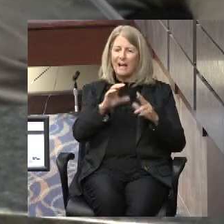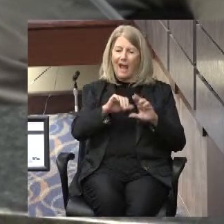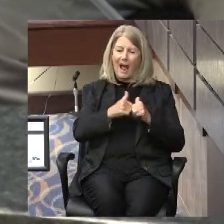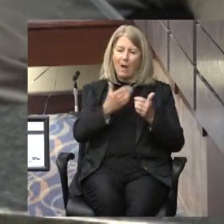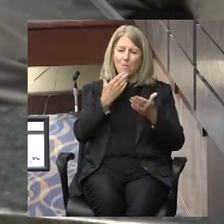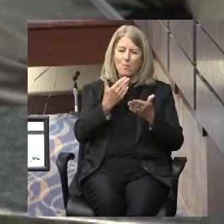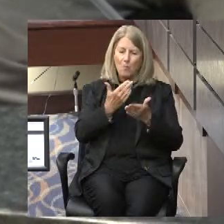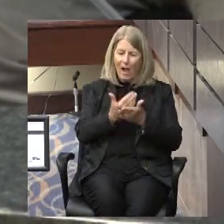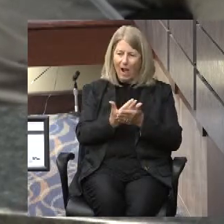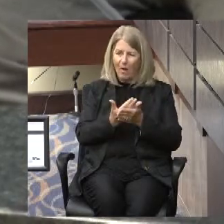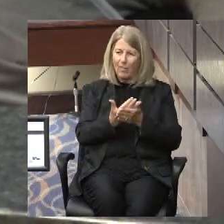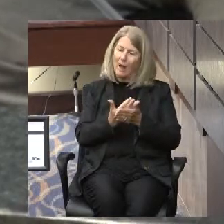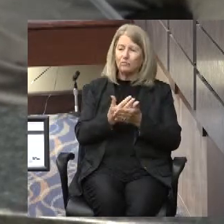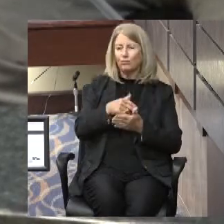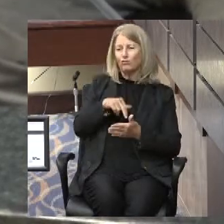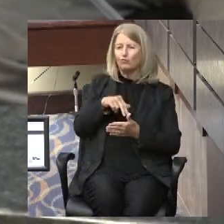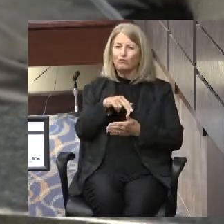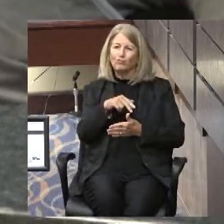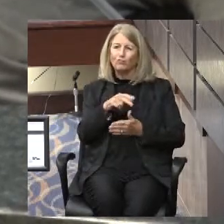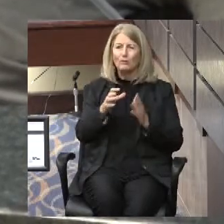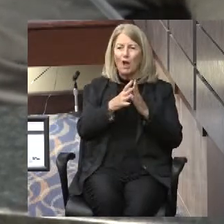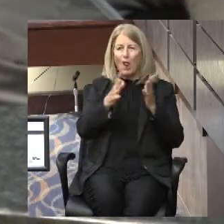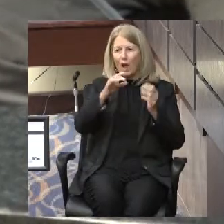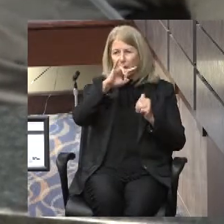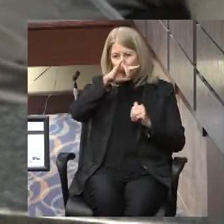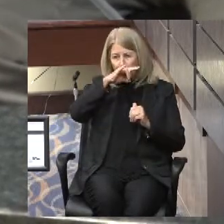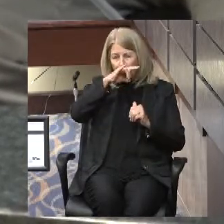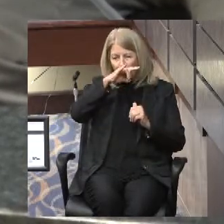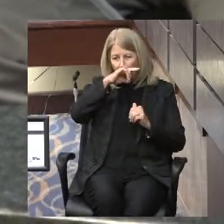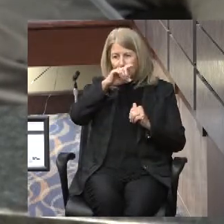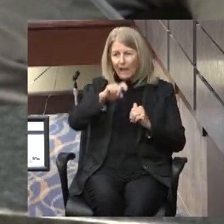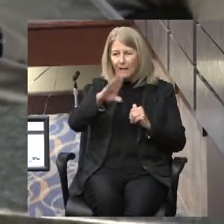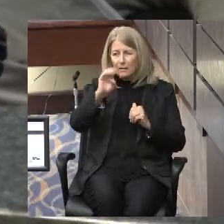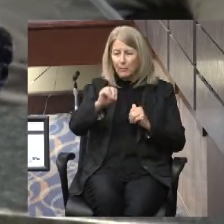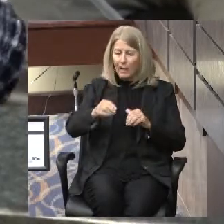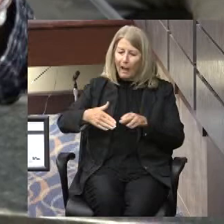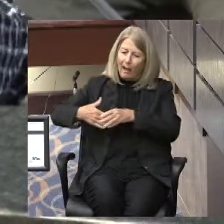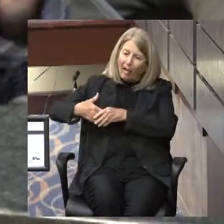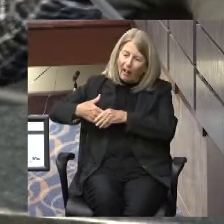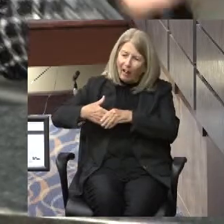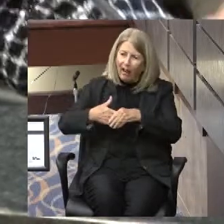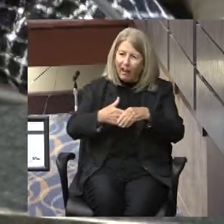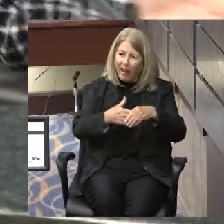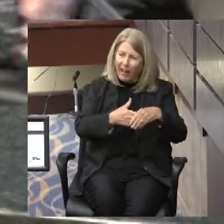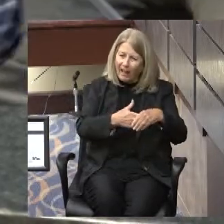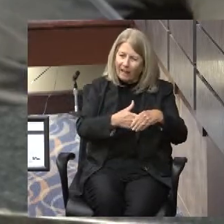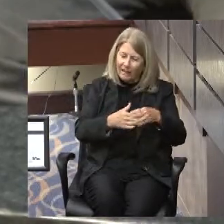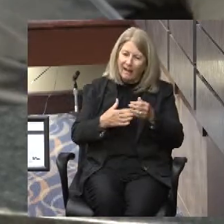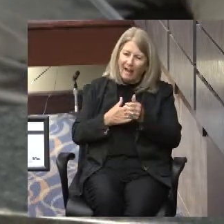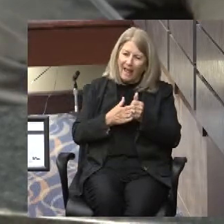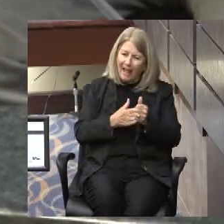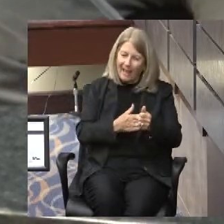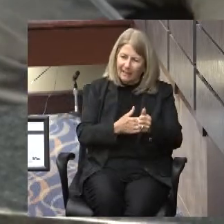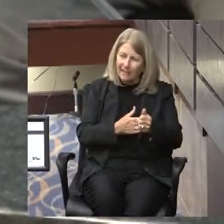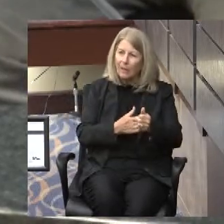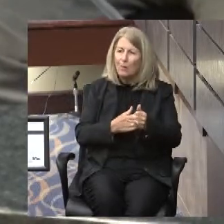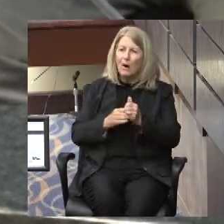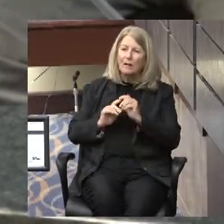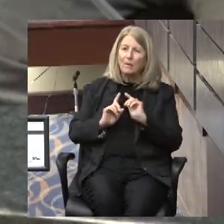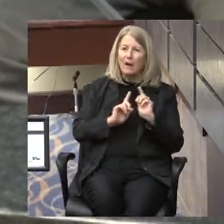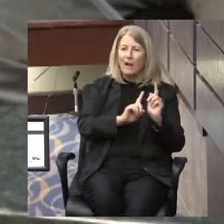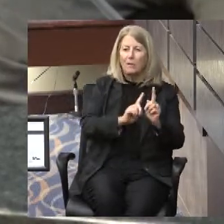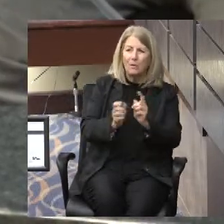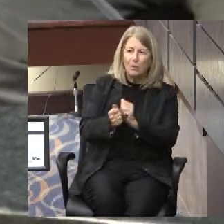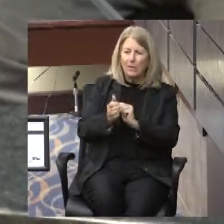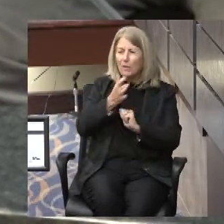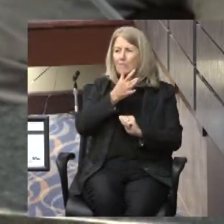carried themselves. You know, a lot of kids had to be taken by their hand and walked around by their parent